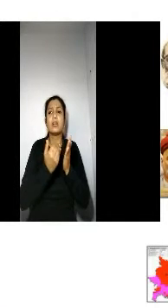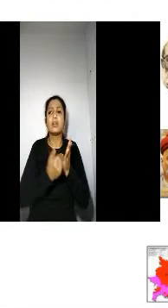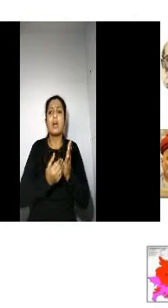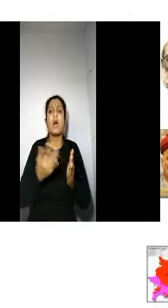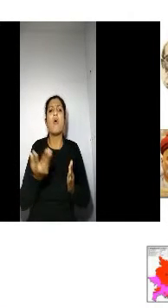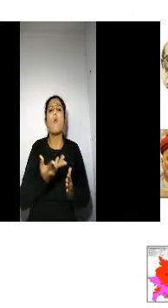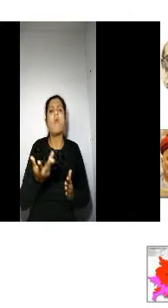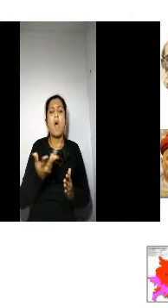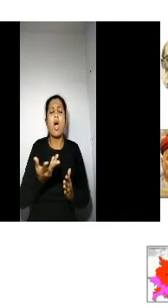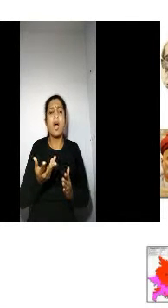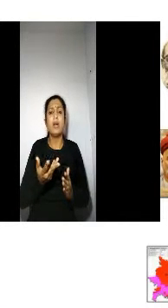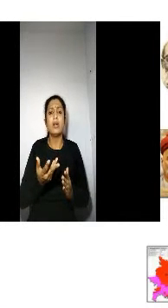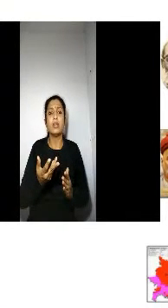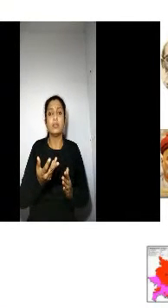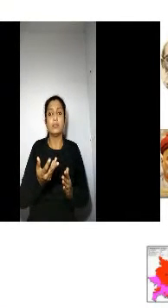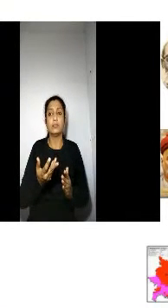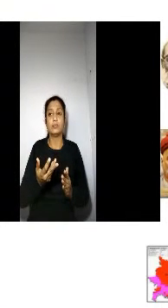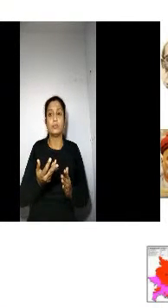division of